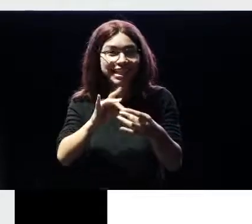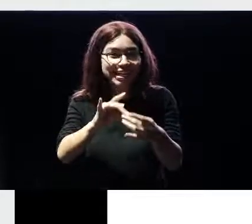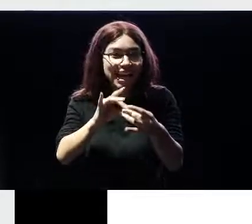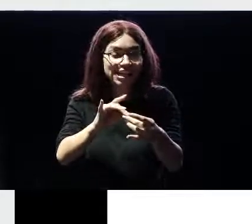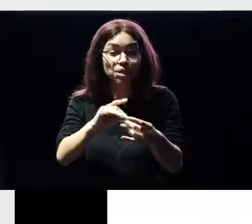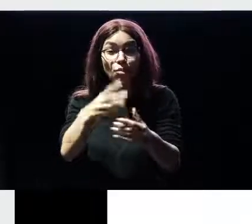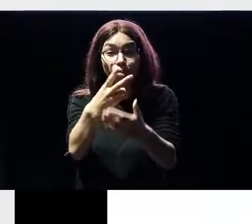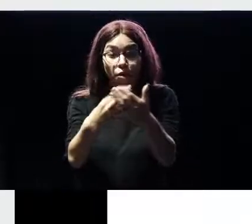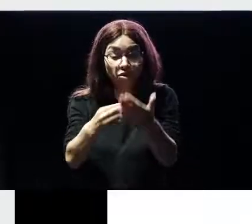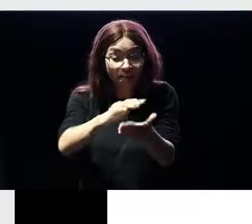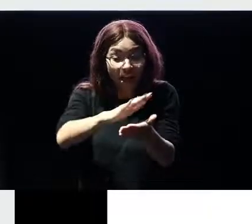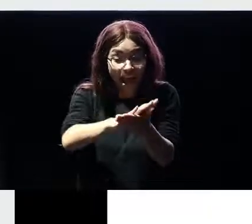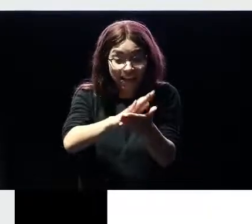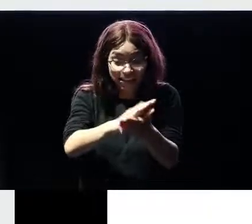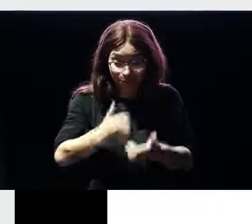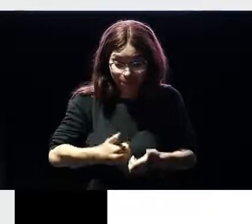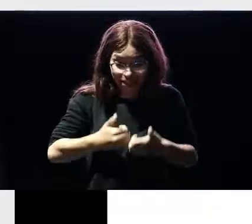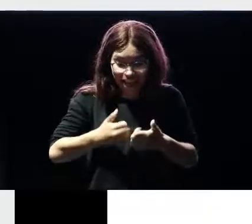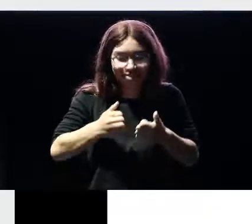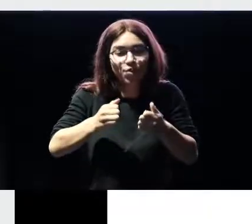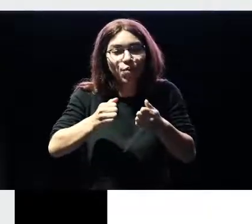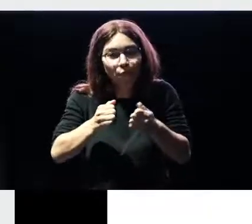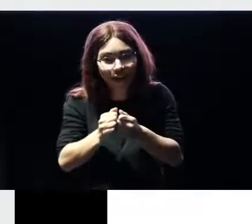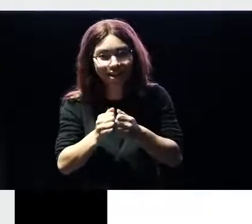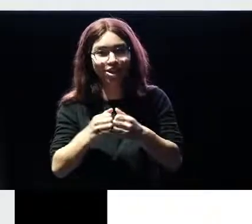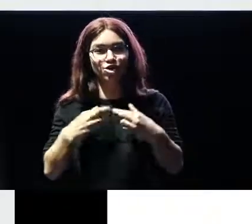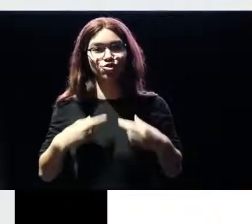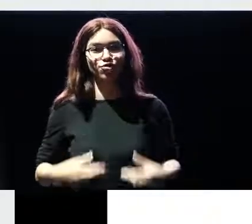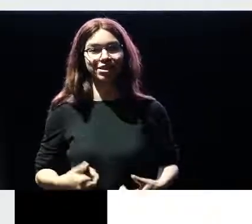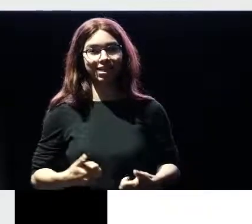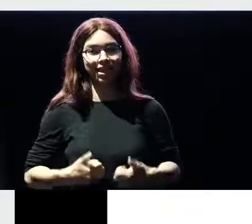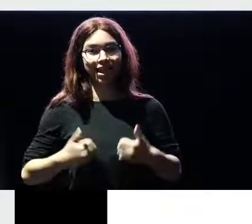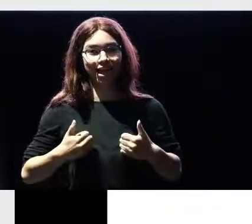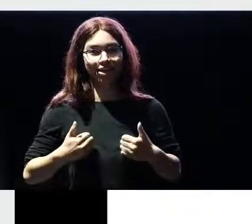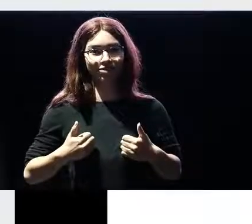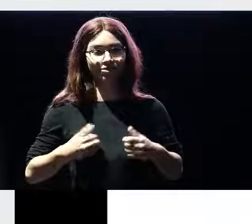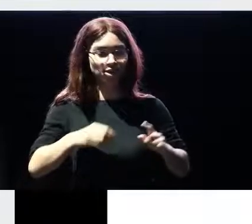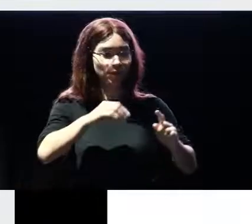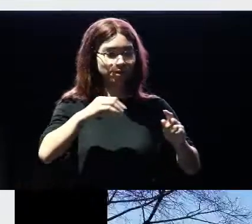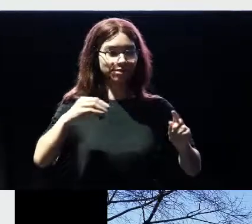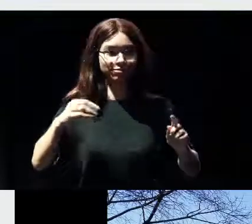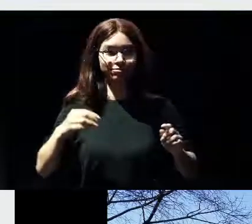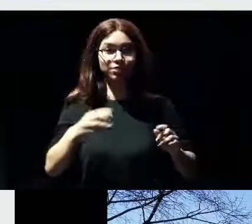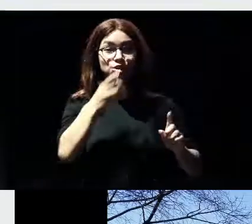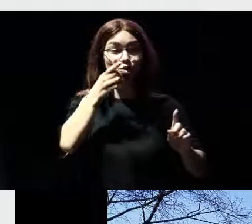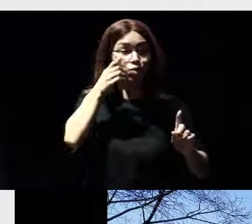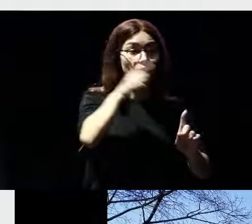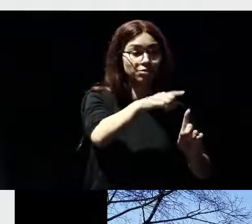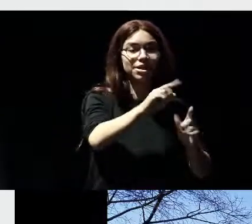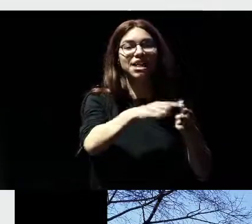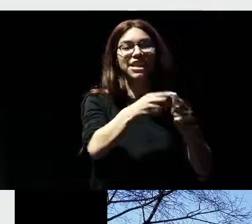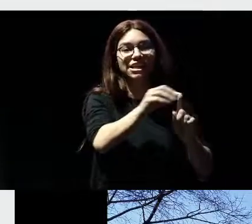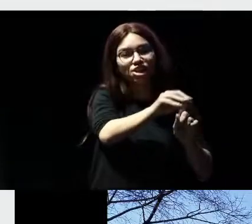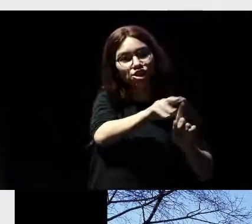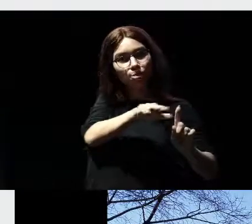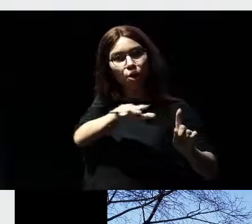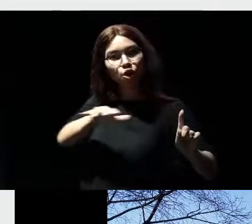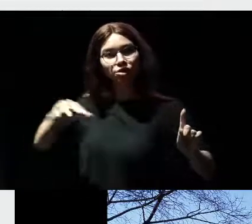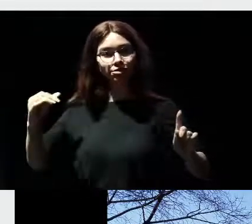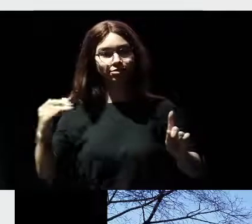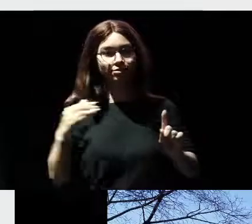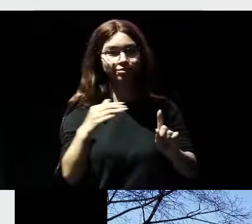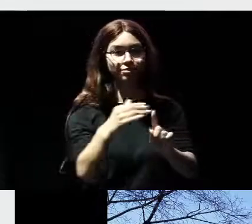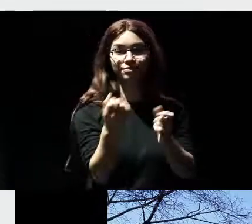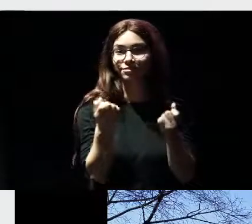academic life more with the residential, the mandate of the building. The ground